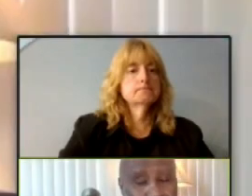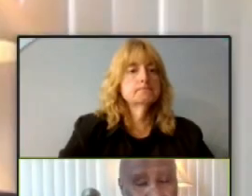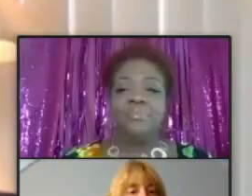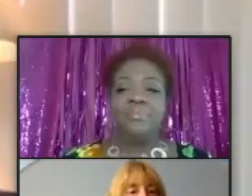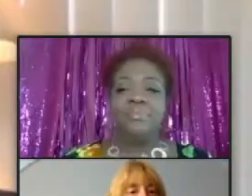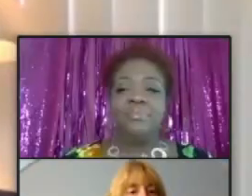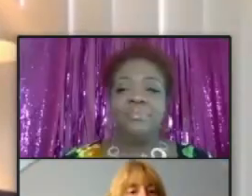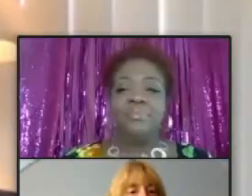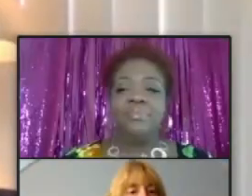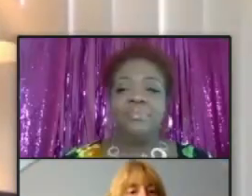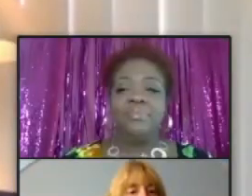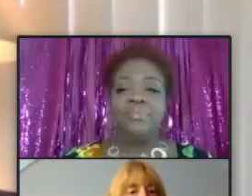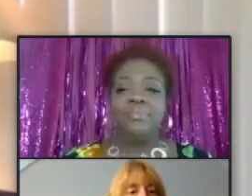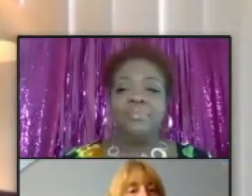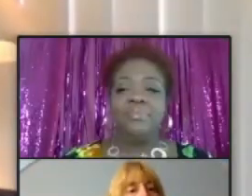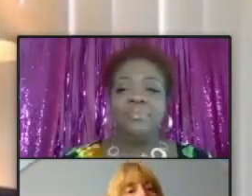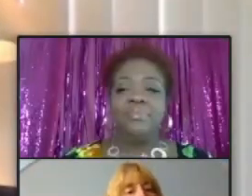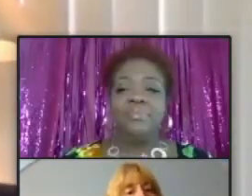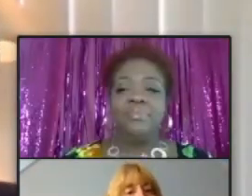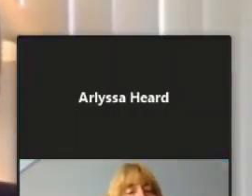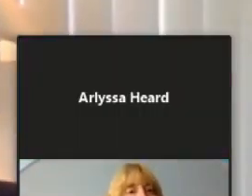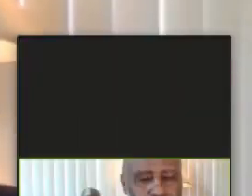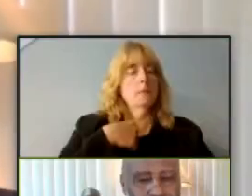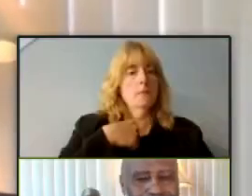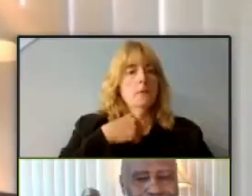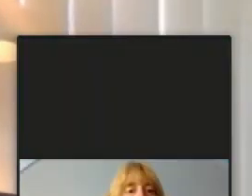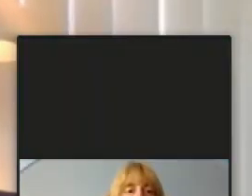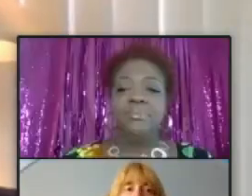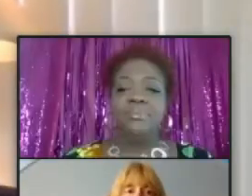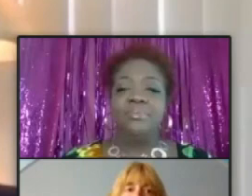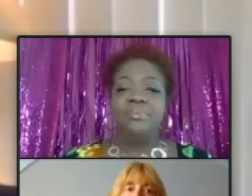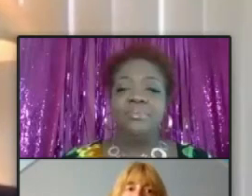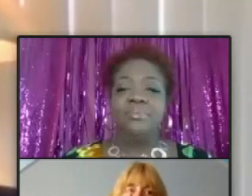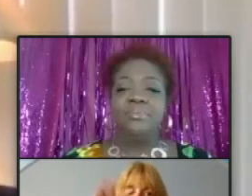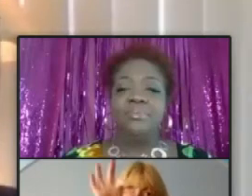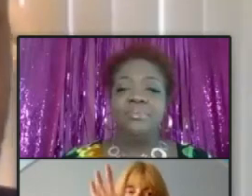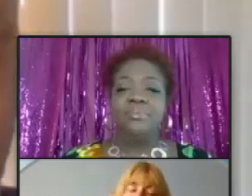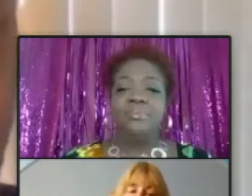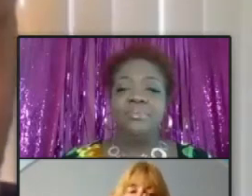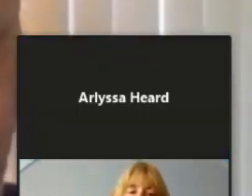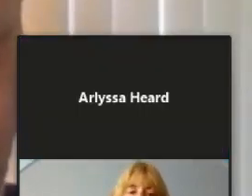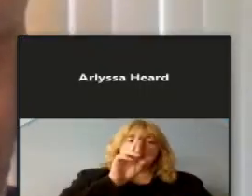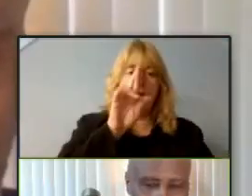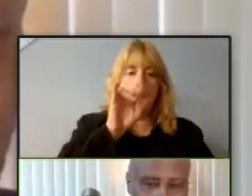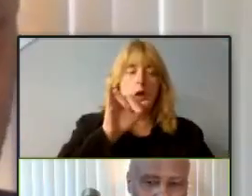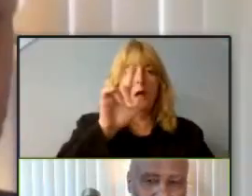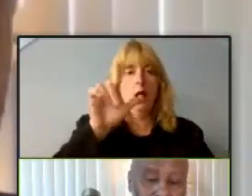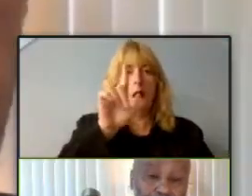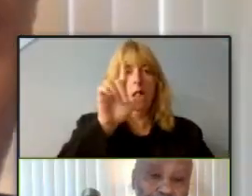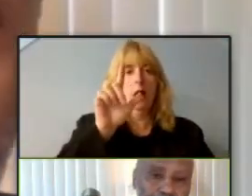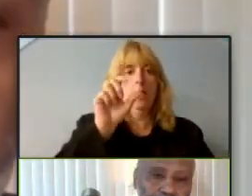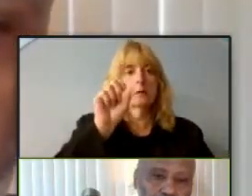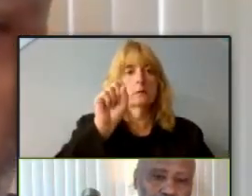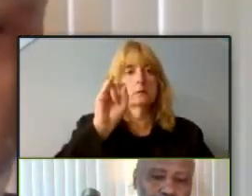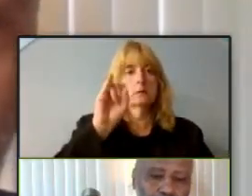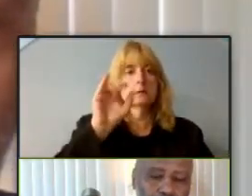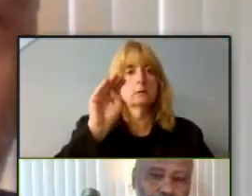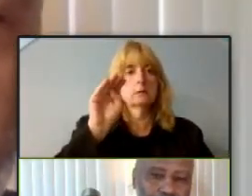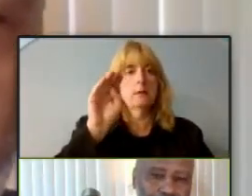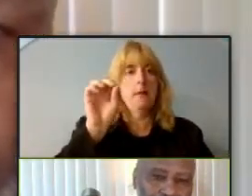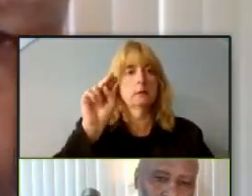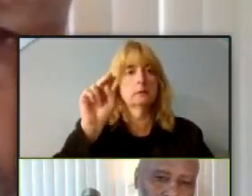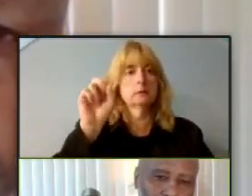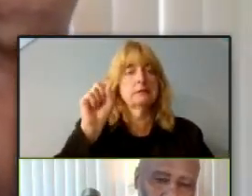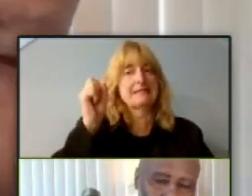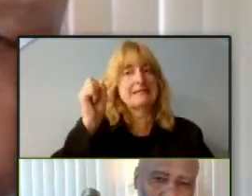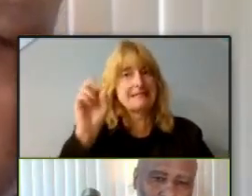My name is, I am Reverend Larry L. Simmons Sr. I'm senior